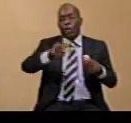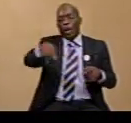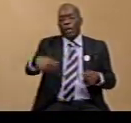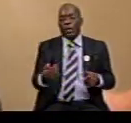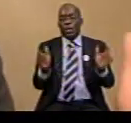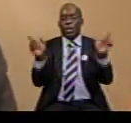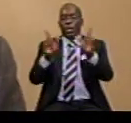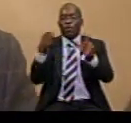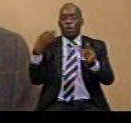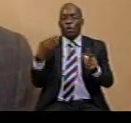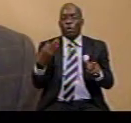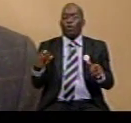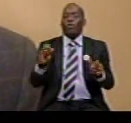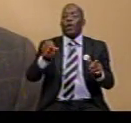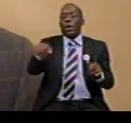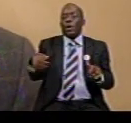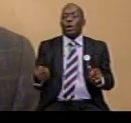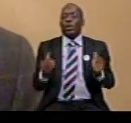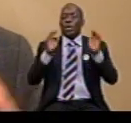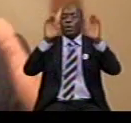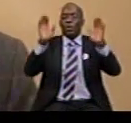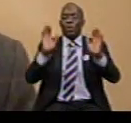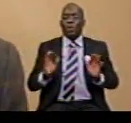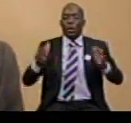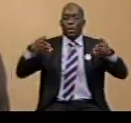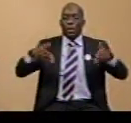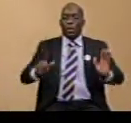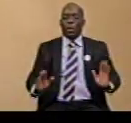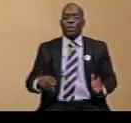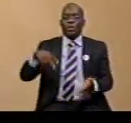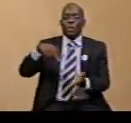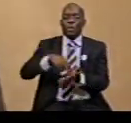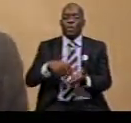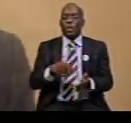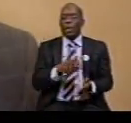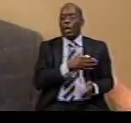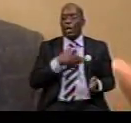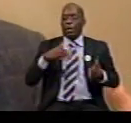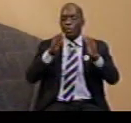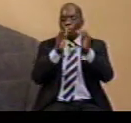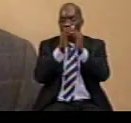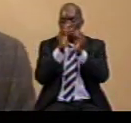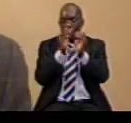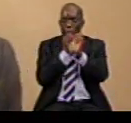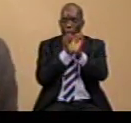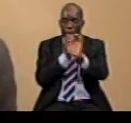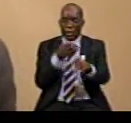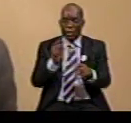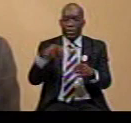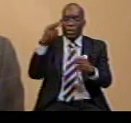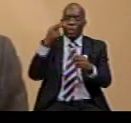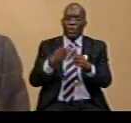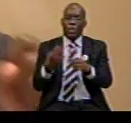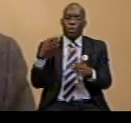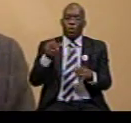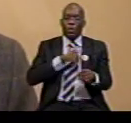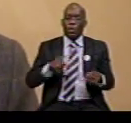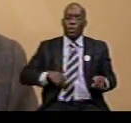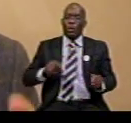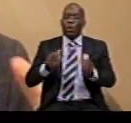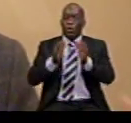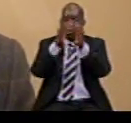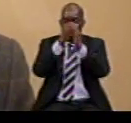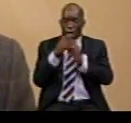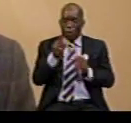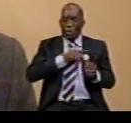miracles. Let's please be on our feet and let's bless the name of the Lord. Let's worship the Lord for his move, for his power,